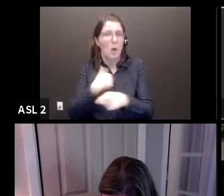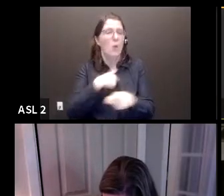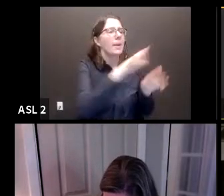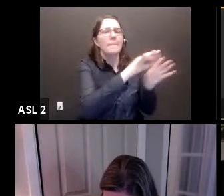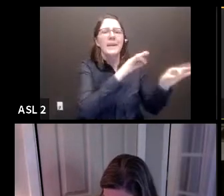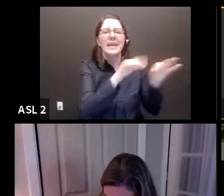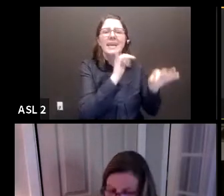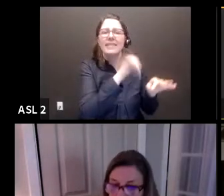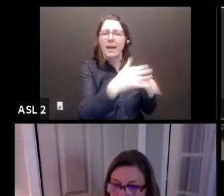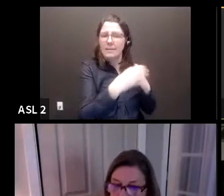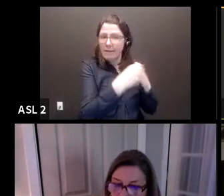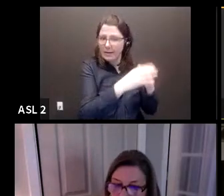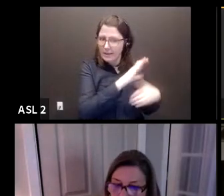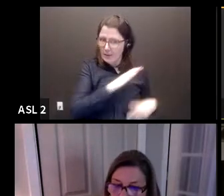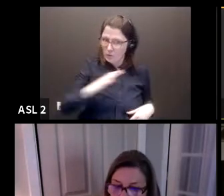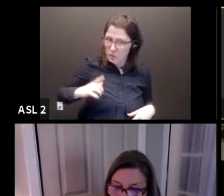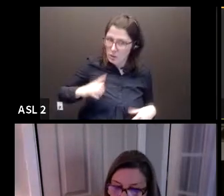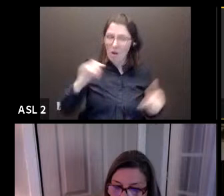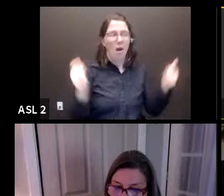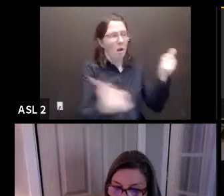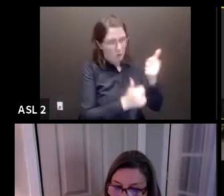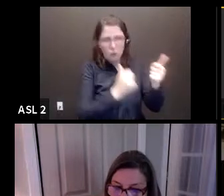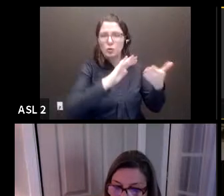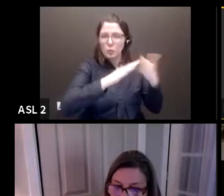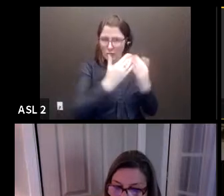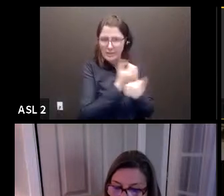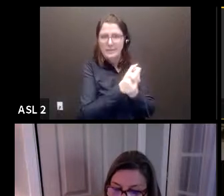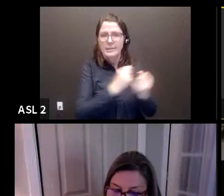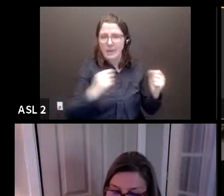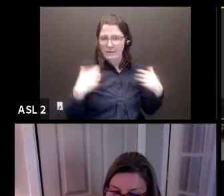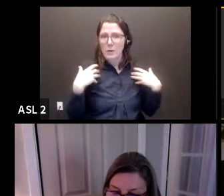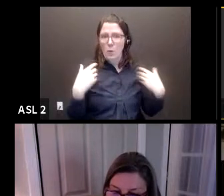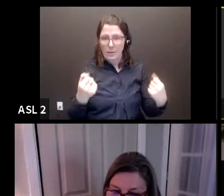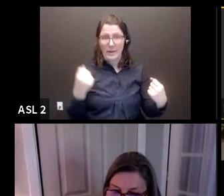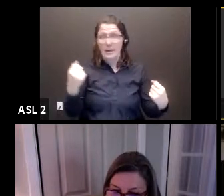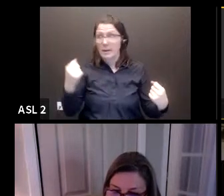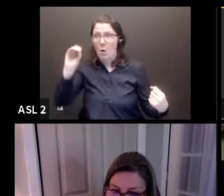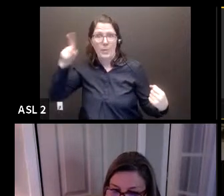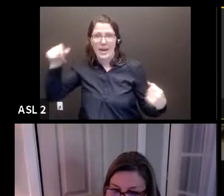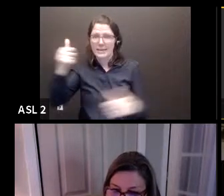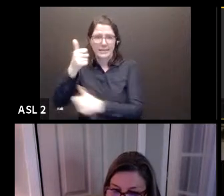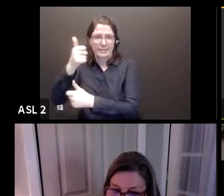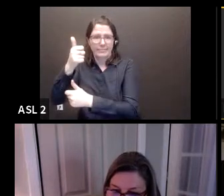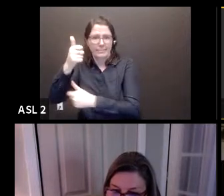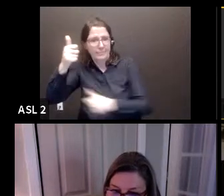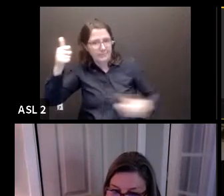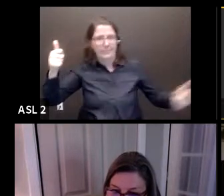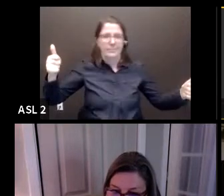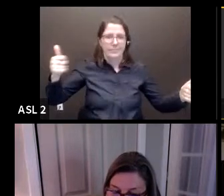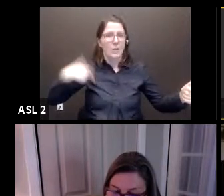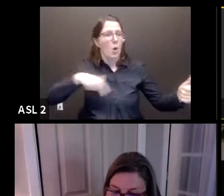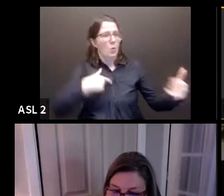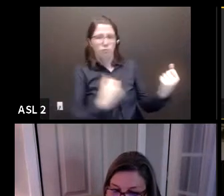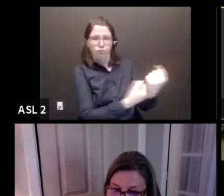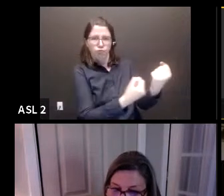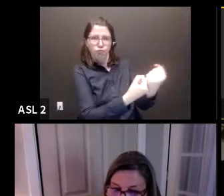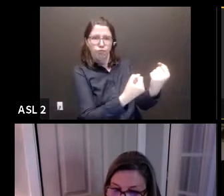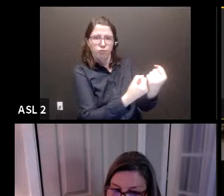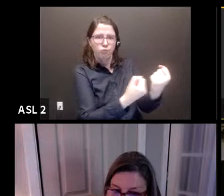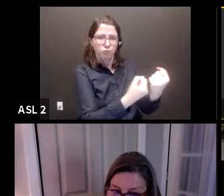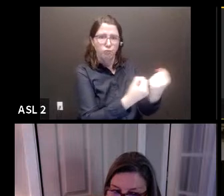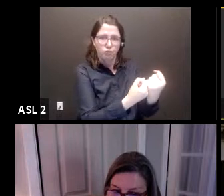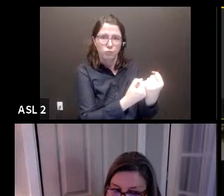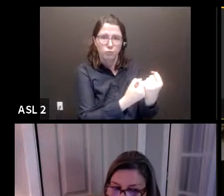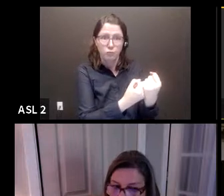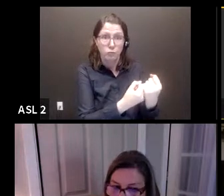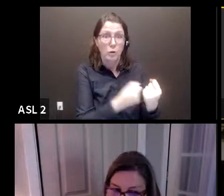now sits under the community safety well-being plan which we continue to support so that great amount of work that the council referenced is almost exclusively